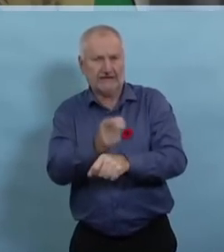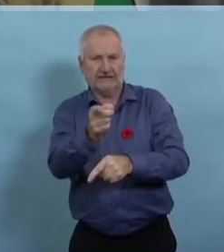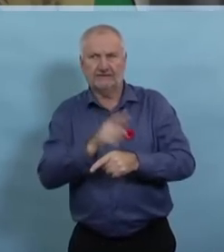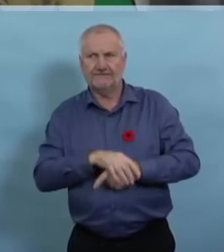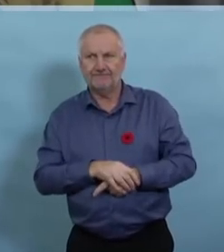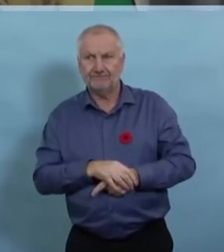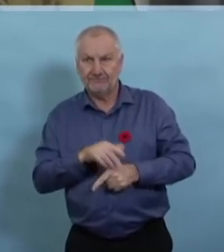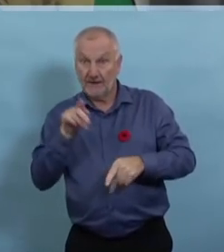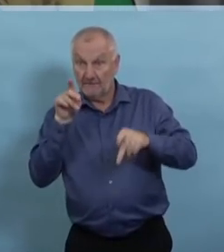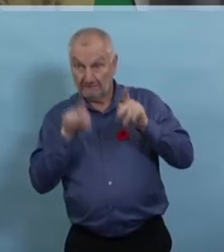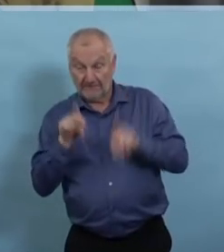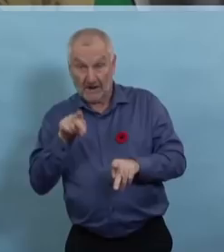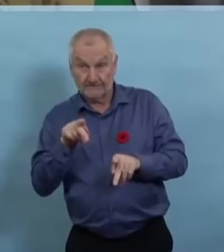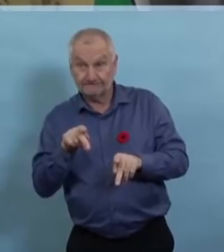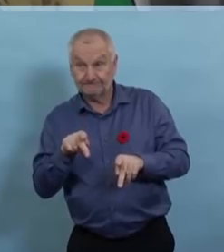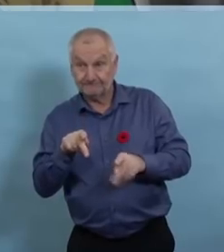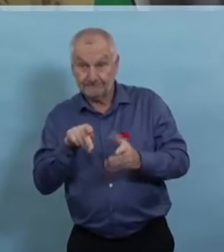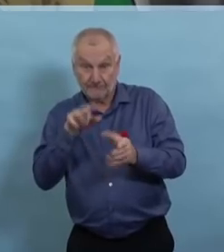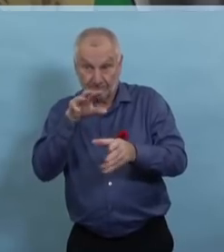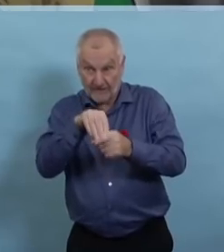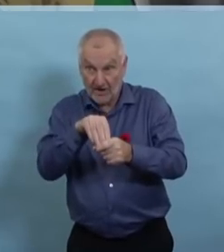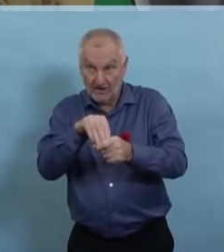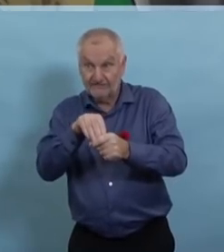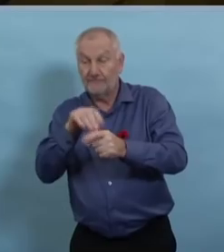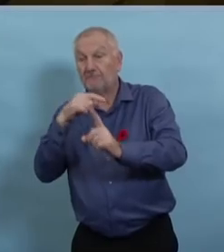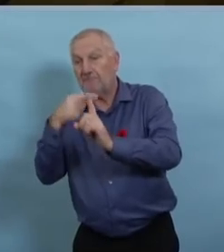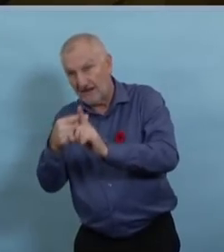on the receiving end of remote learning.